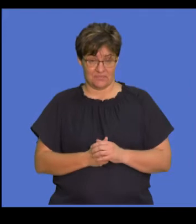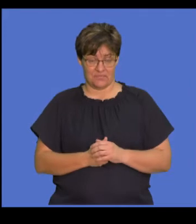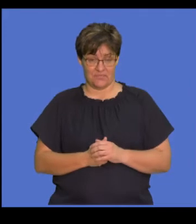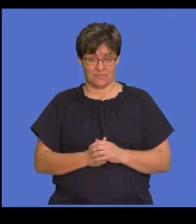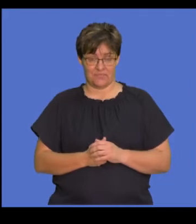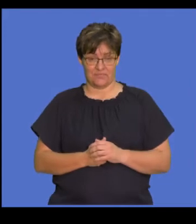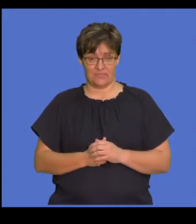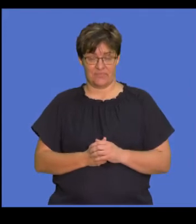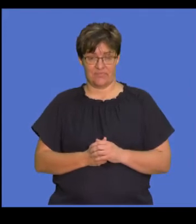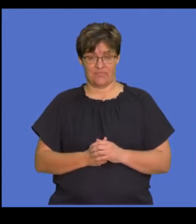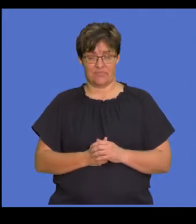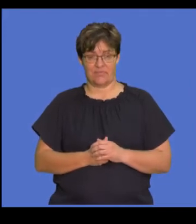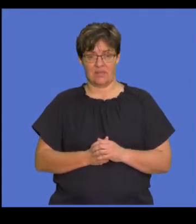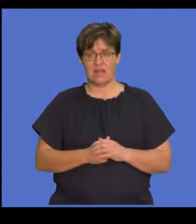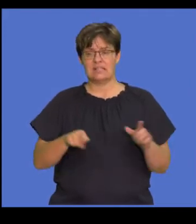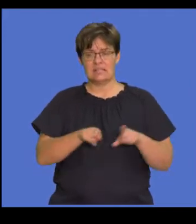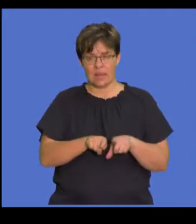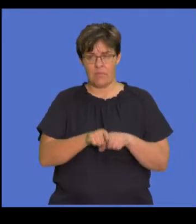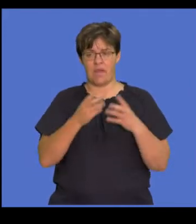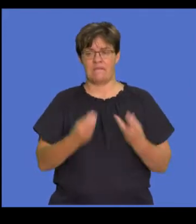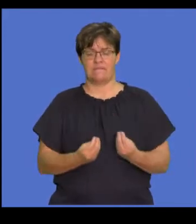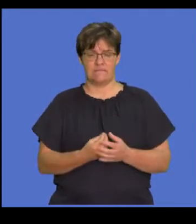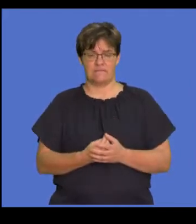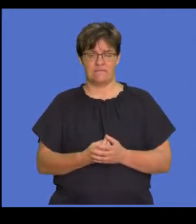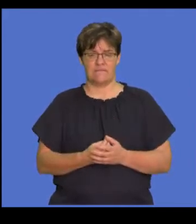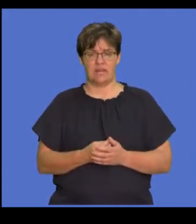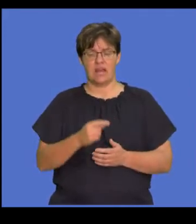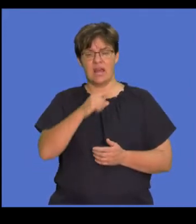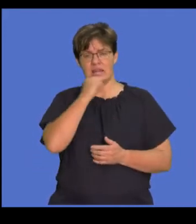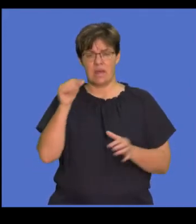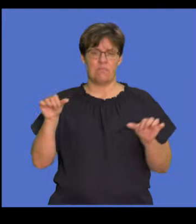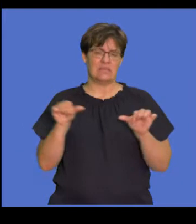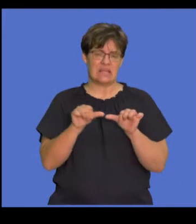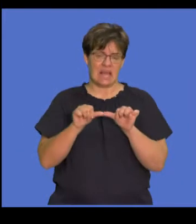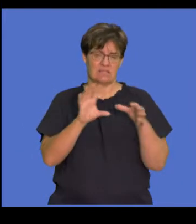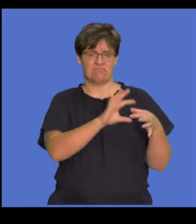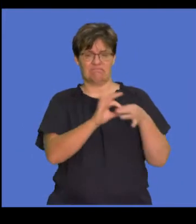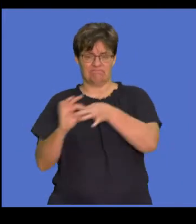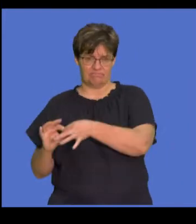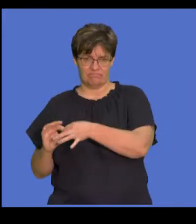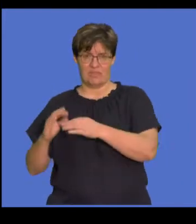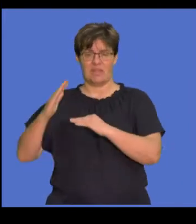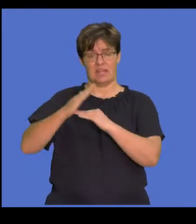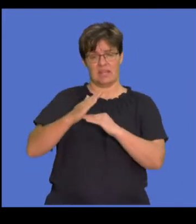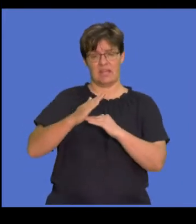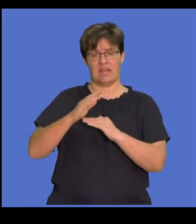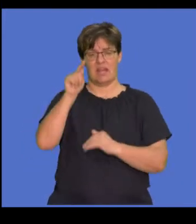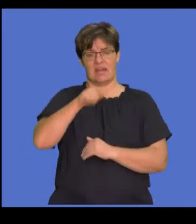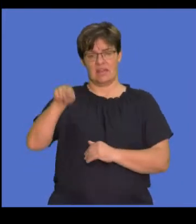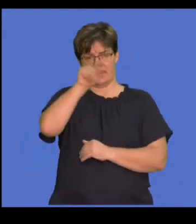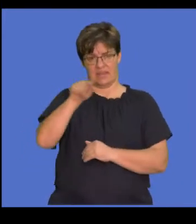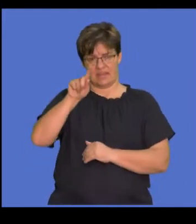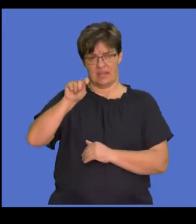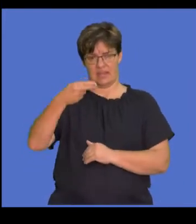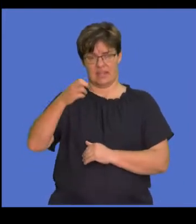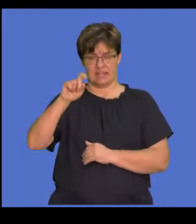well. Now, we also have what you call the names of sides in relation to the angle theta.